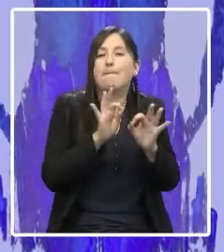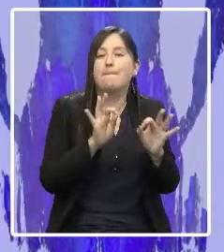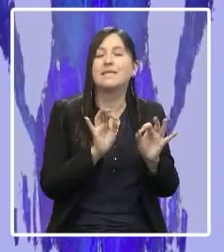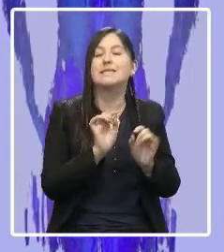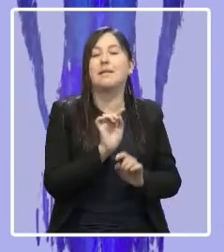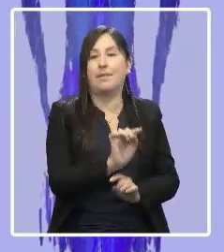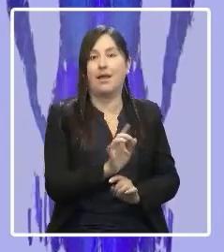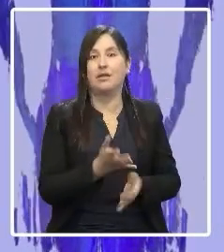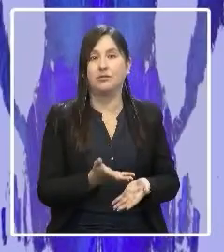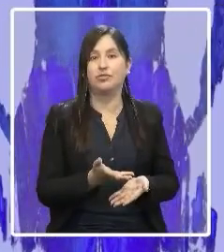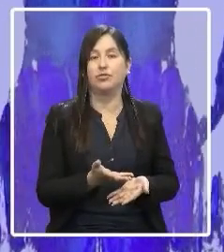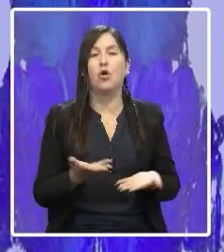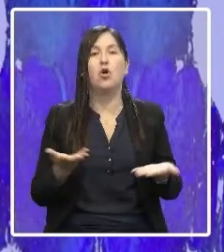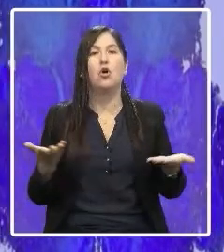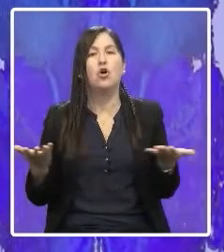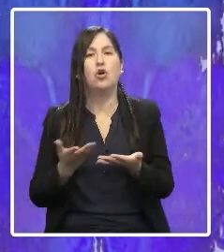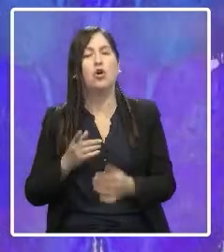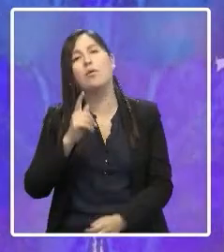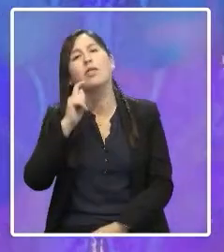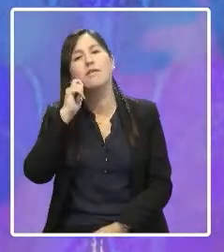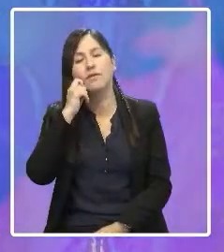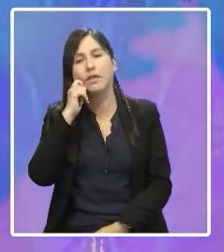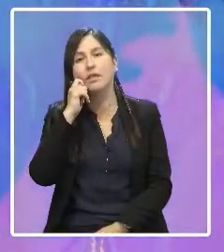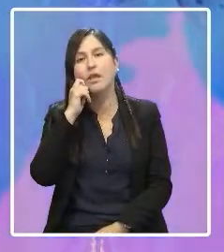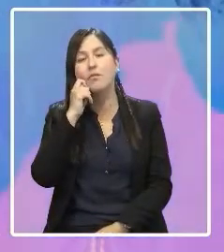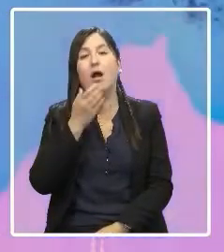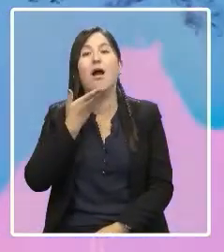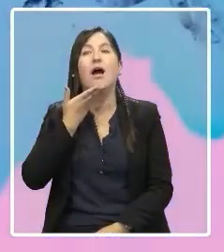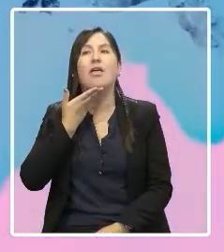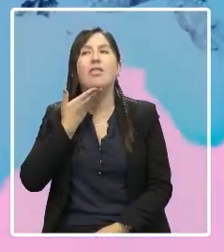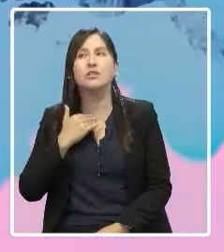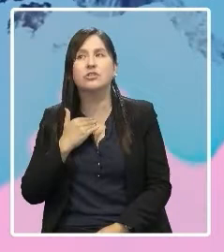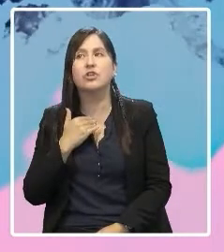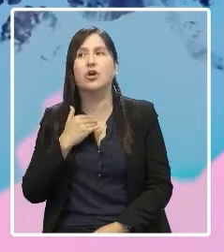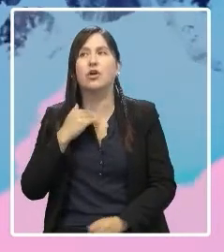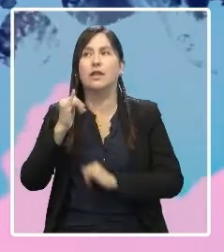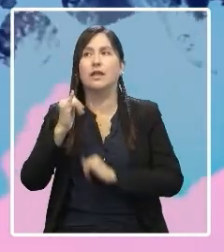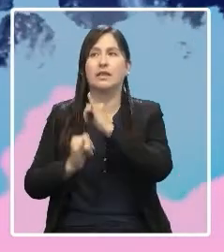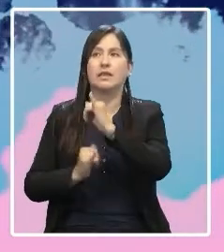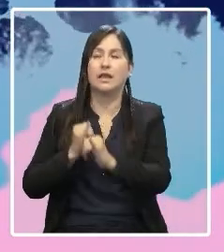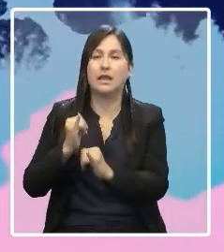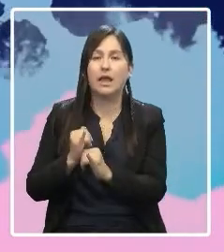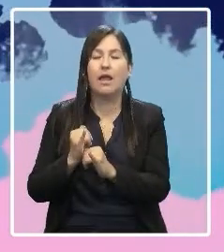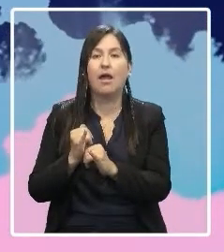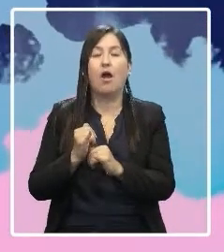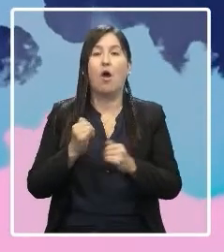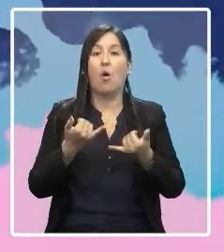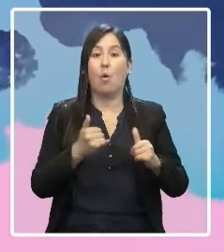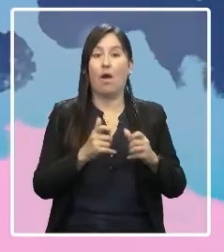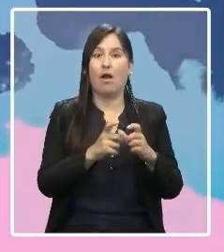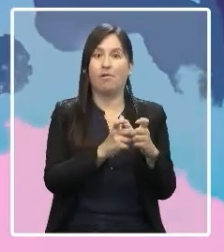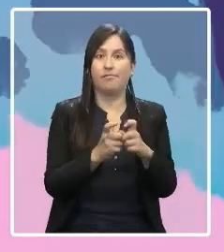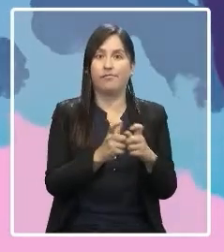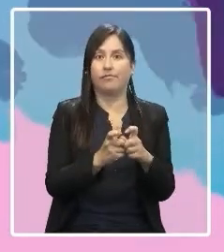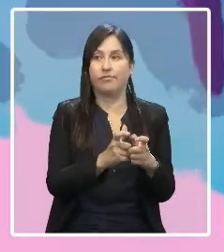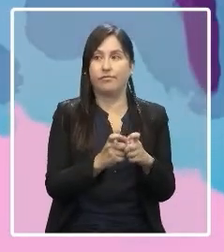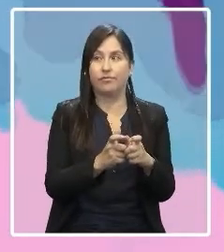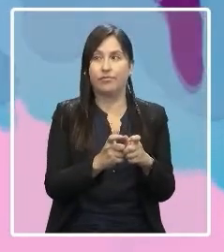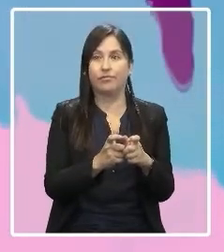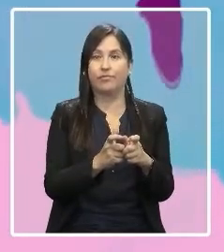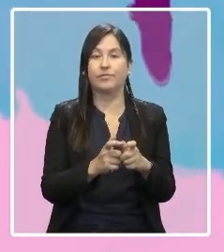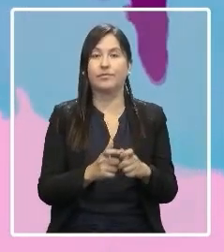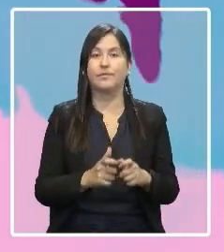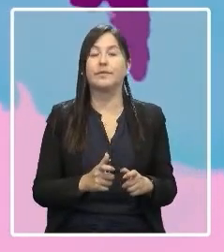internet addictions and online addictions do appear to exist. Although time spent online does actually correlate with